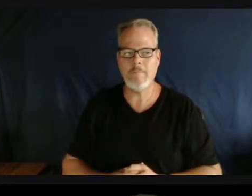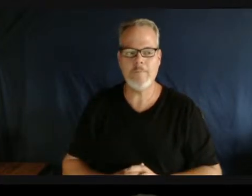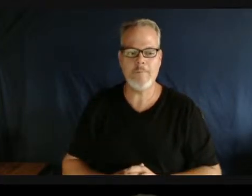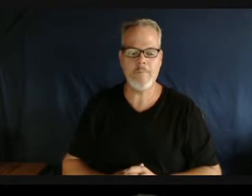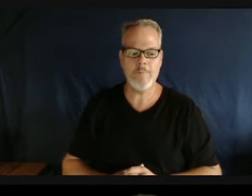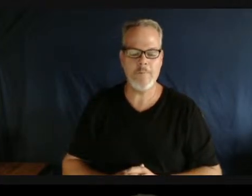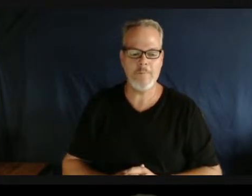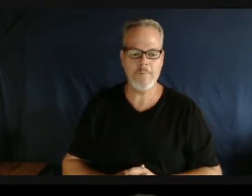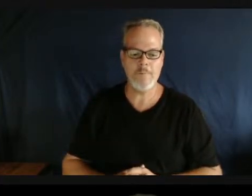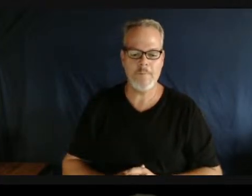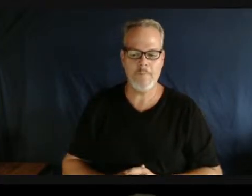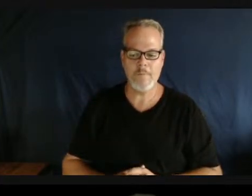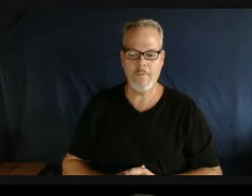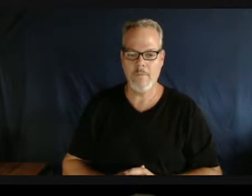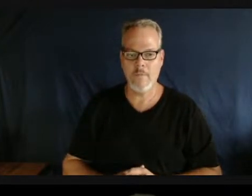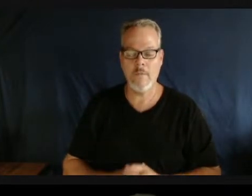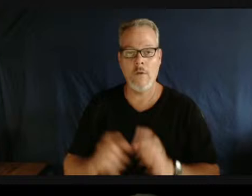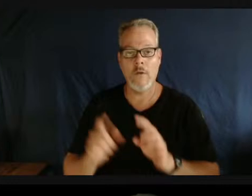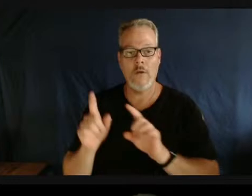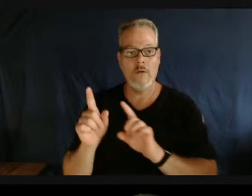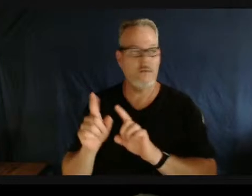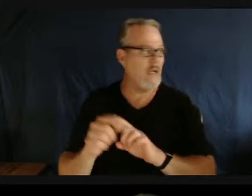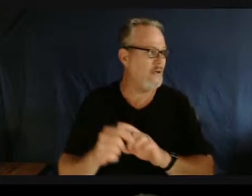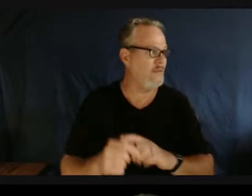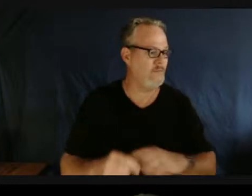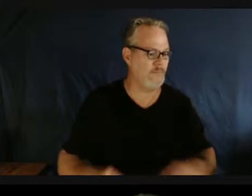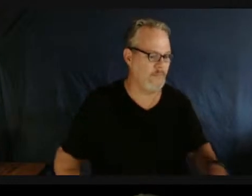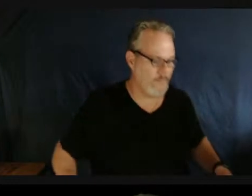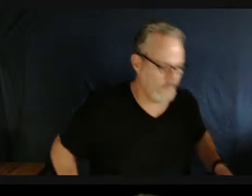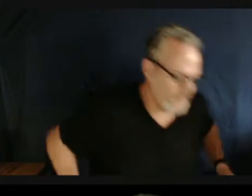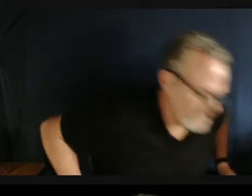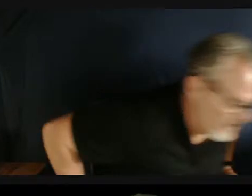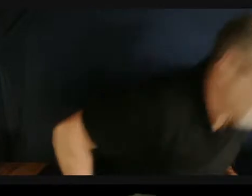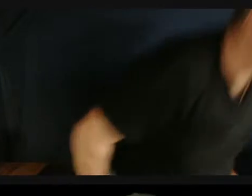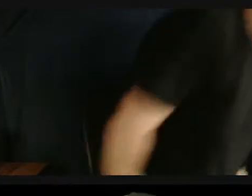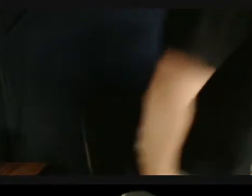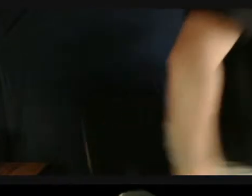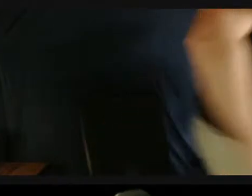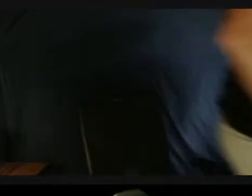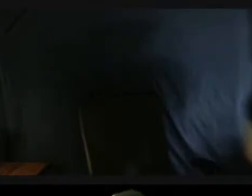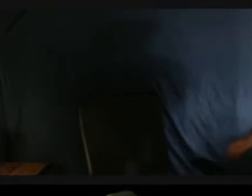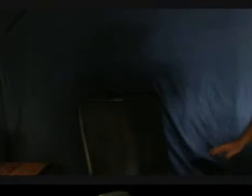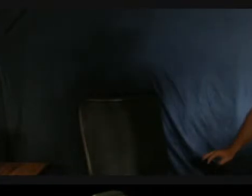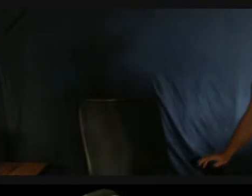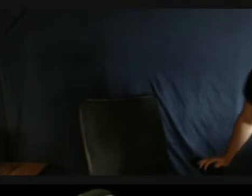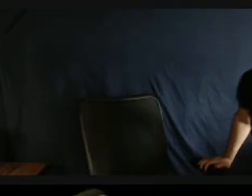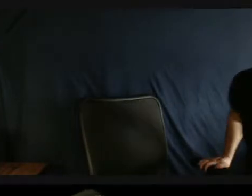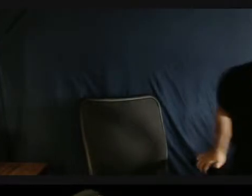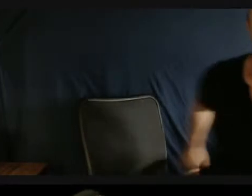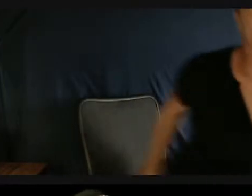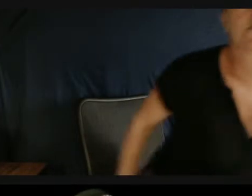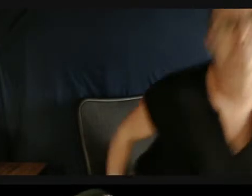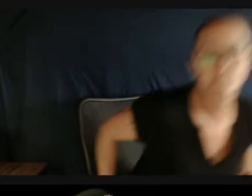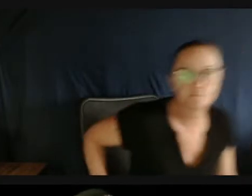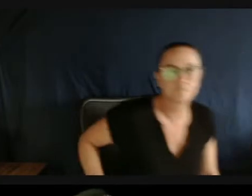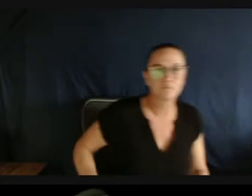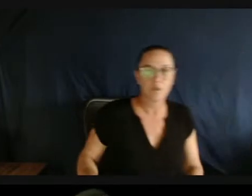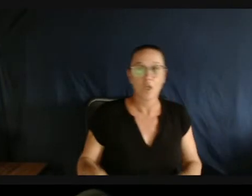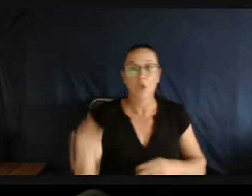so we can also look at the air quality alert from the national park. Here's the current